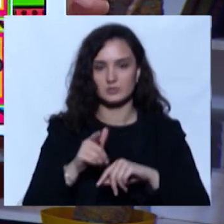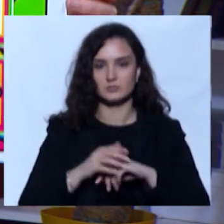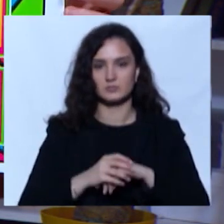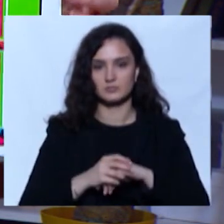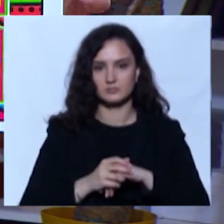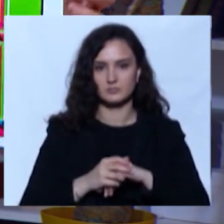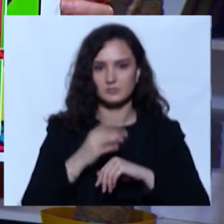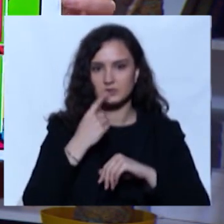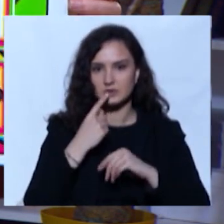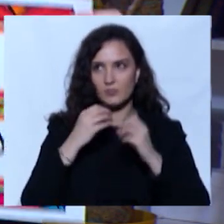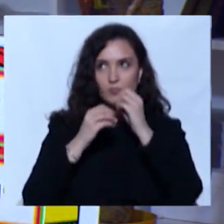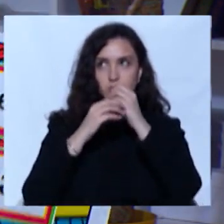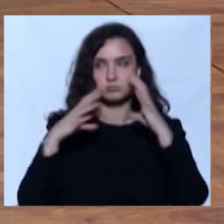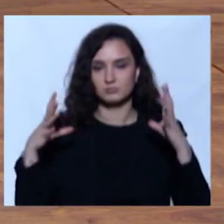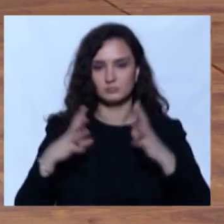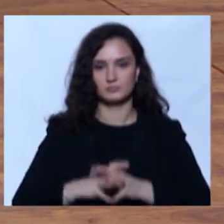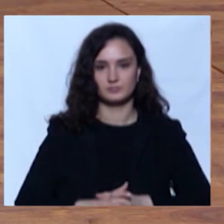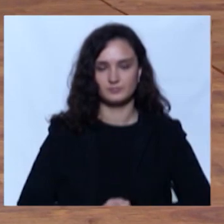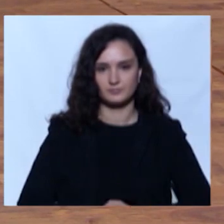bright red balloon.